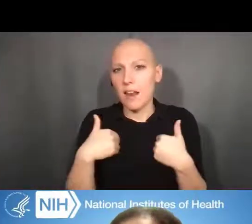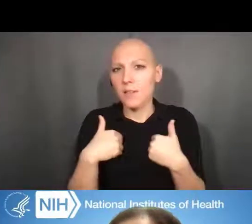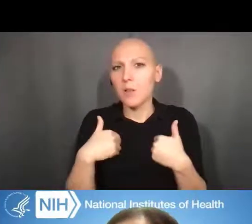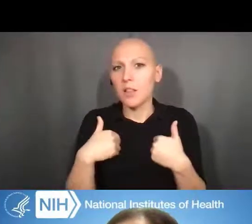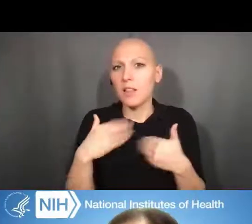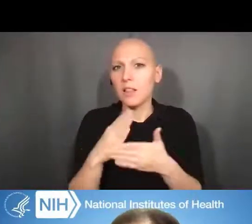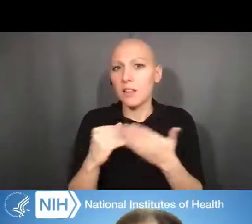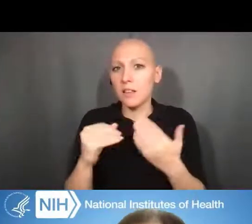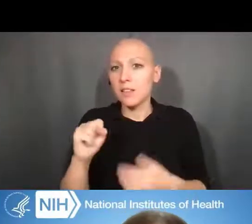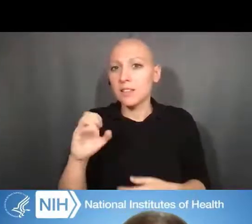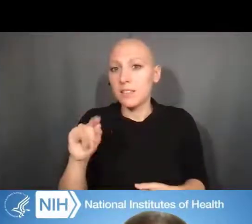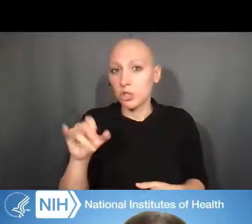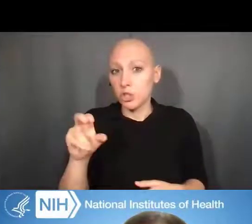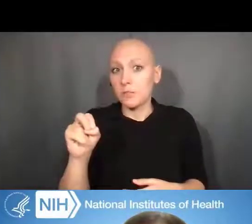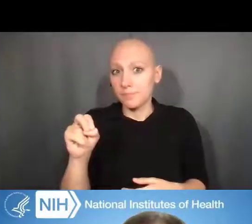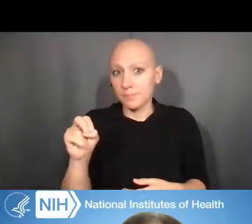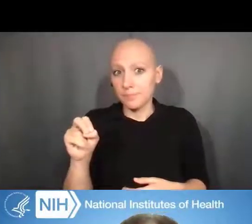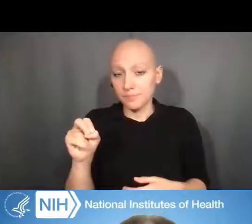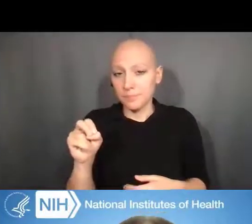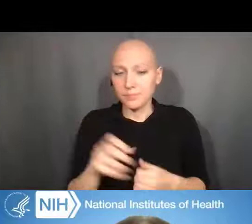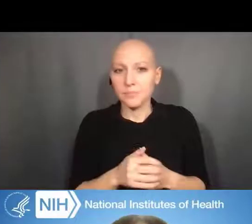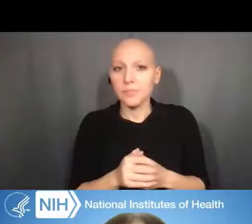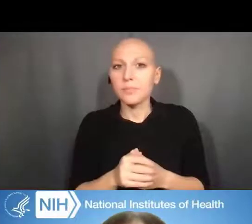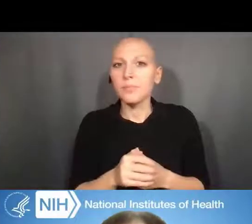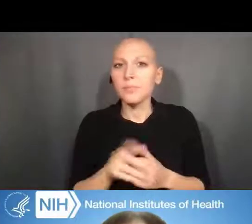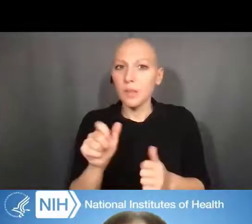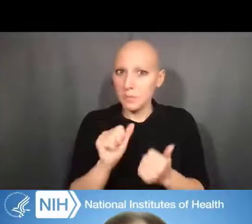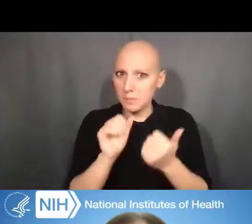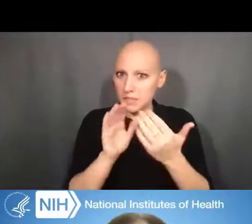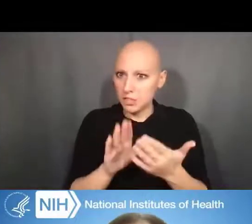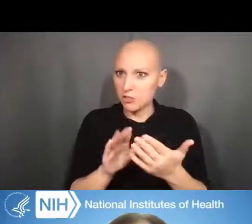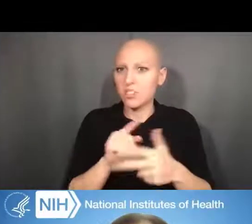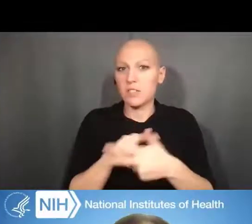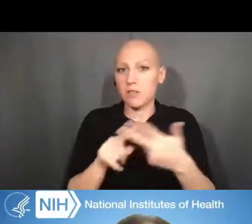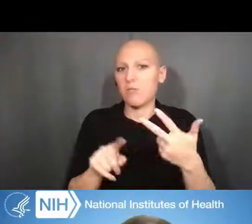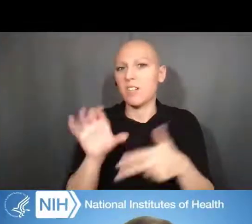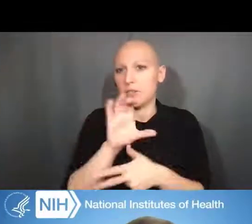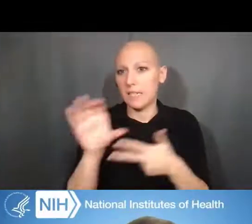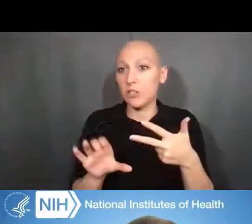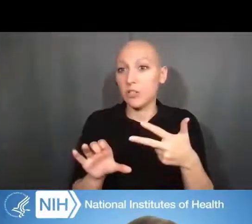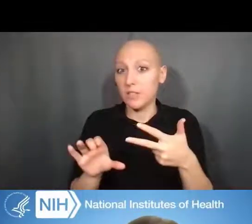be addressed in the VAS. The first criteria